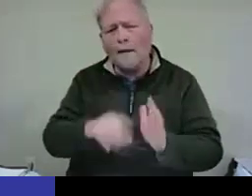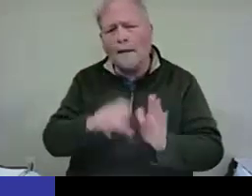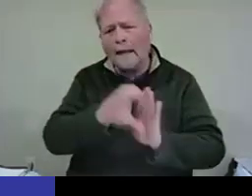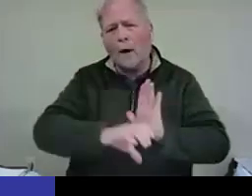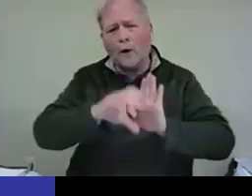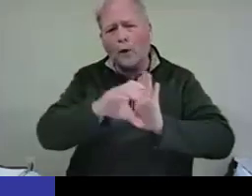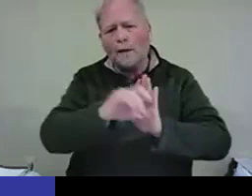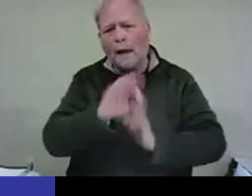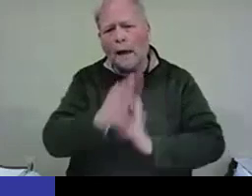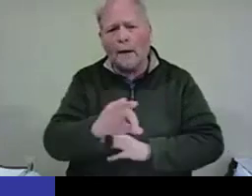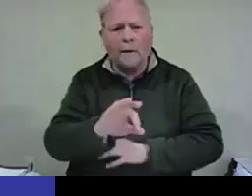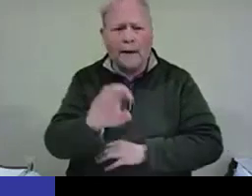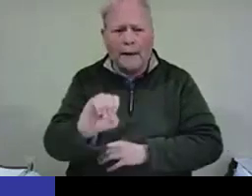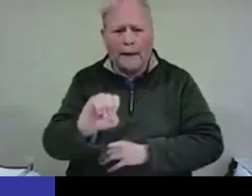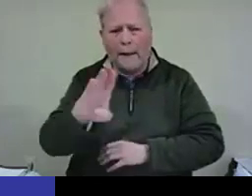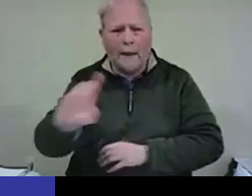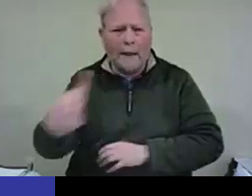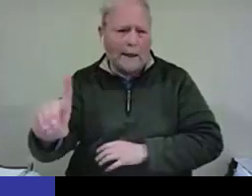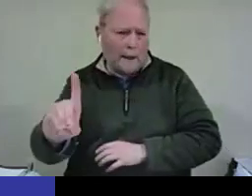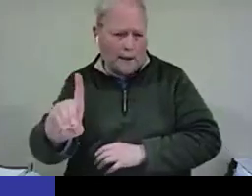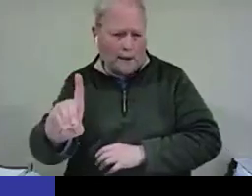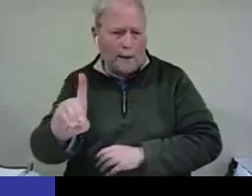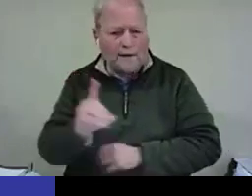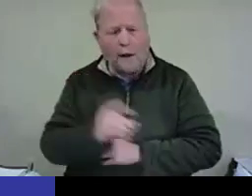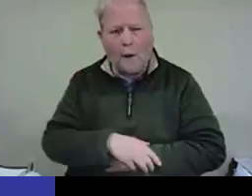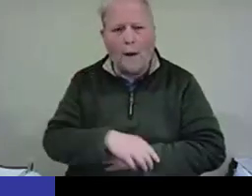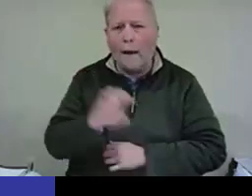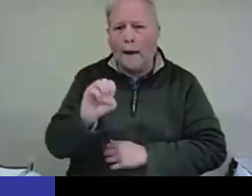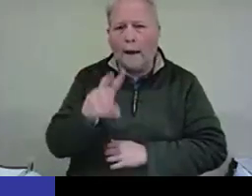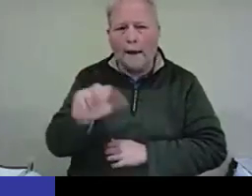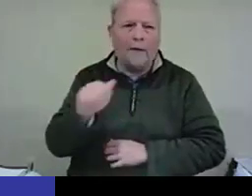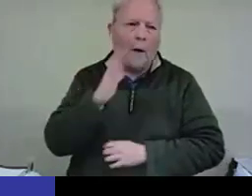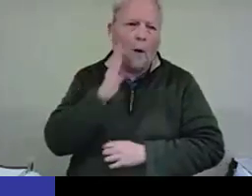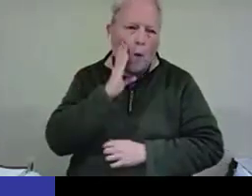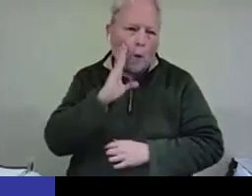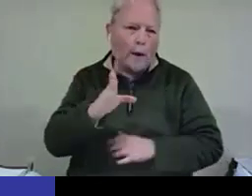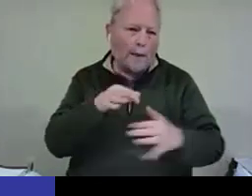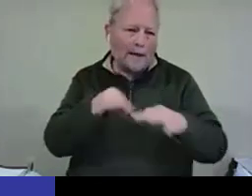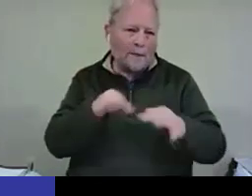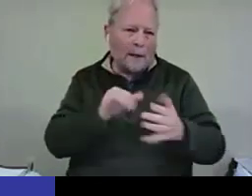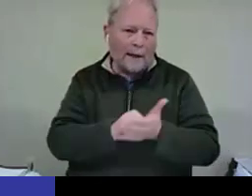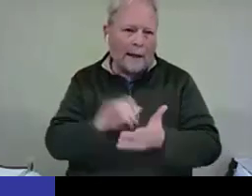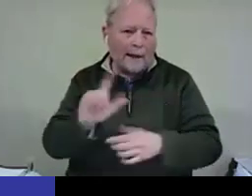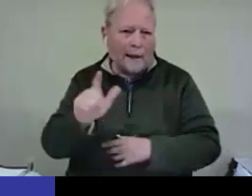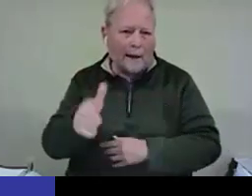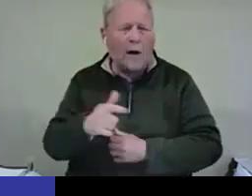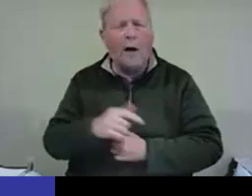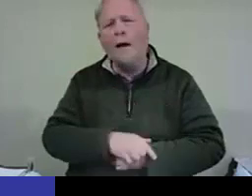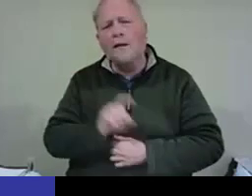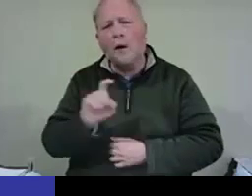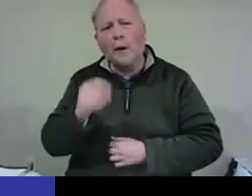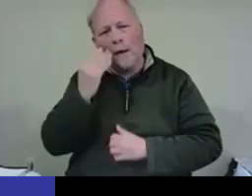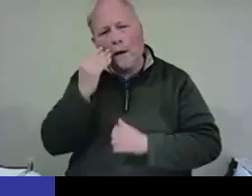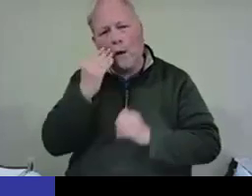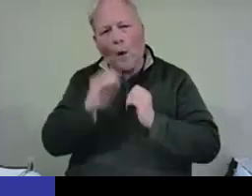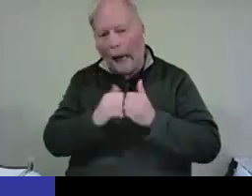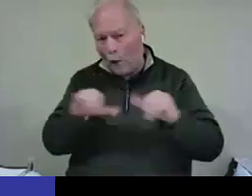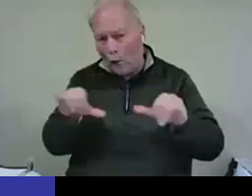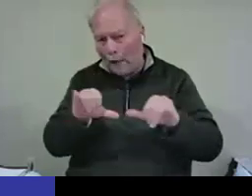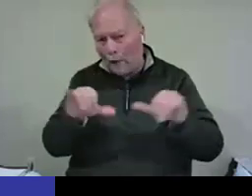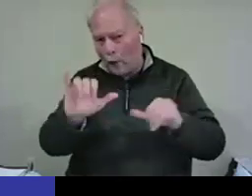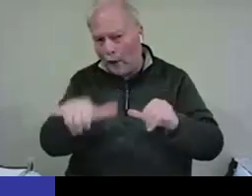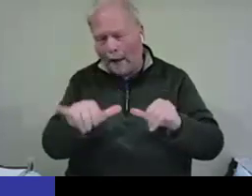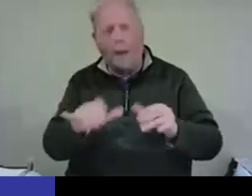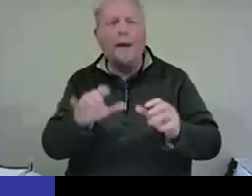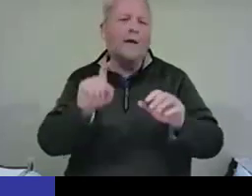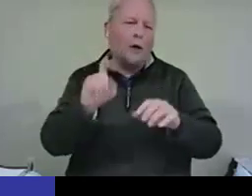will be mentioning or going over later. You need to know how you're measuring it. So you want to have clear metrics depending on what the